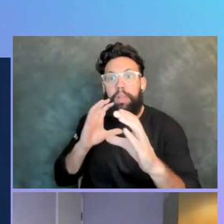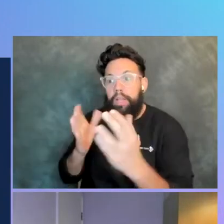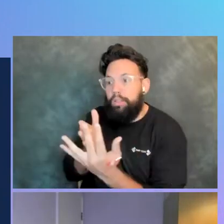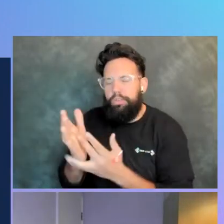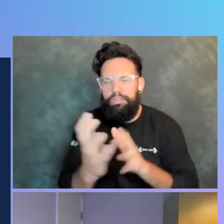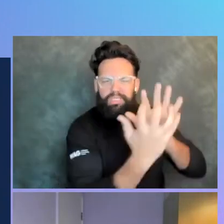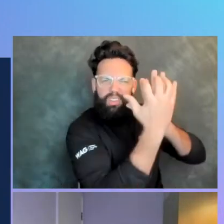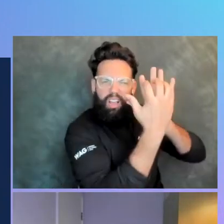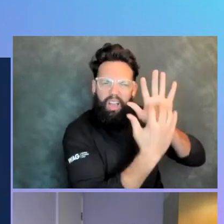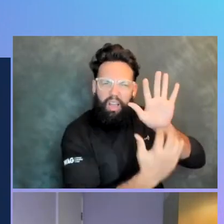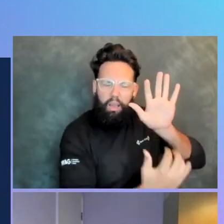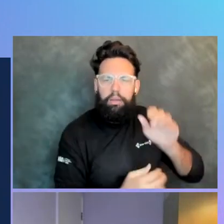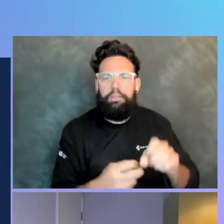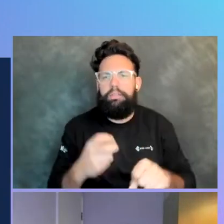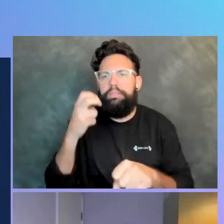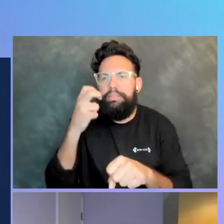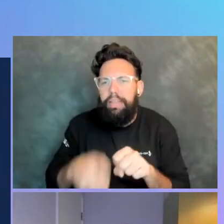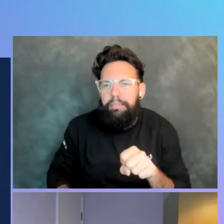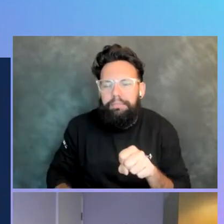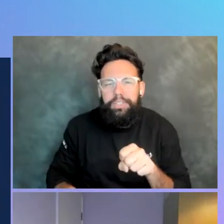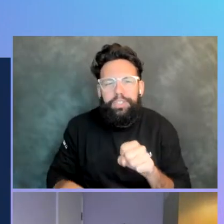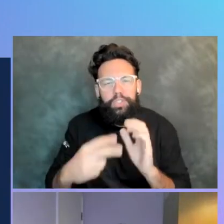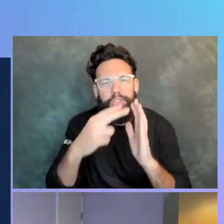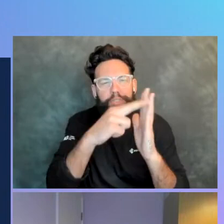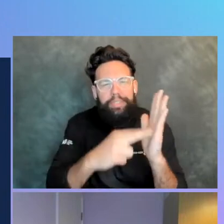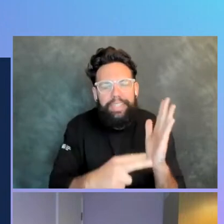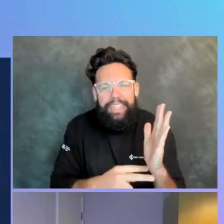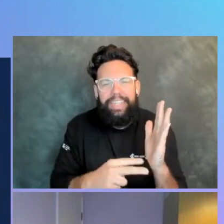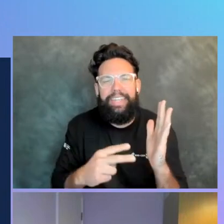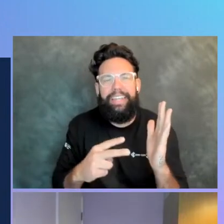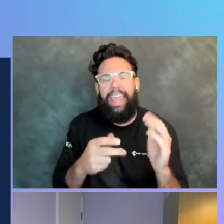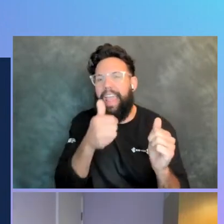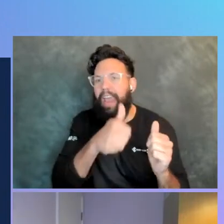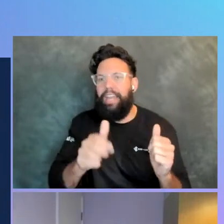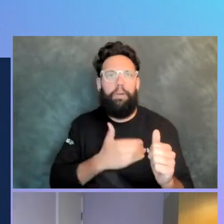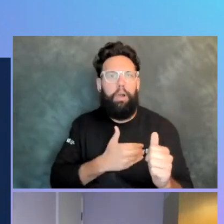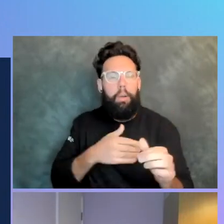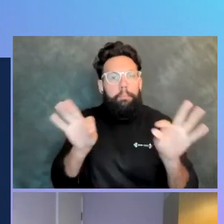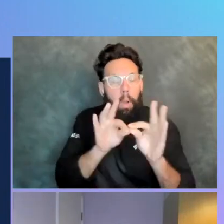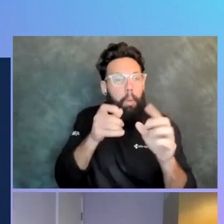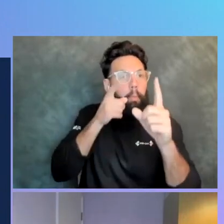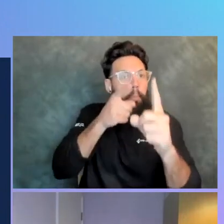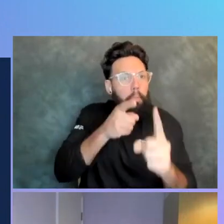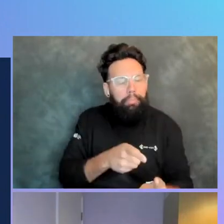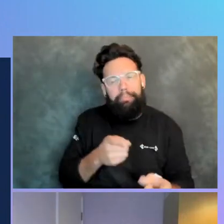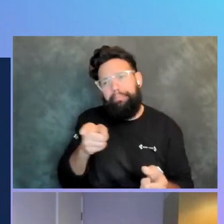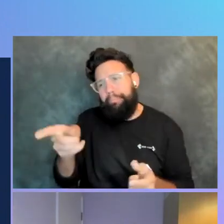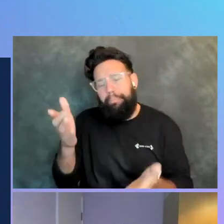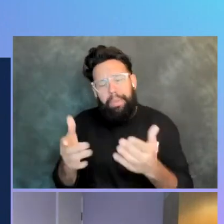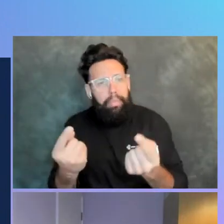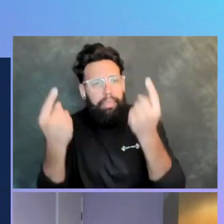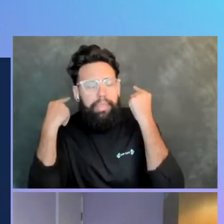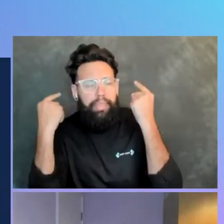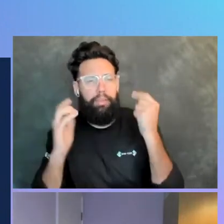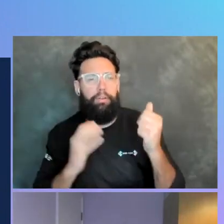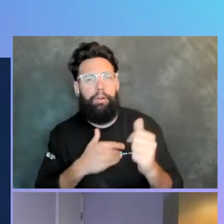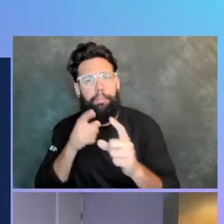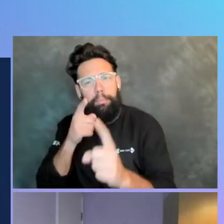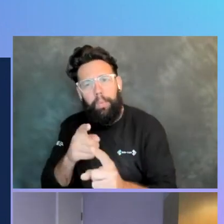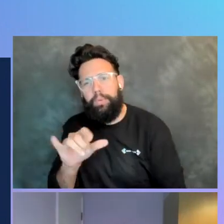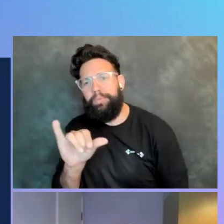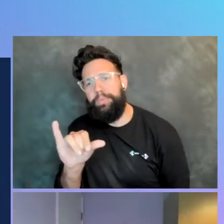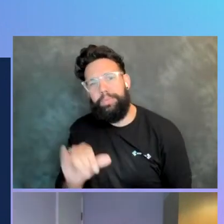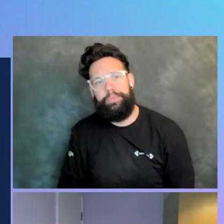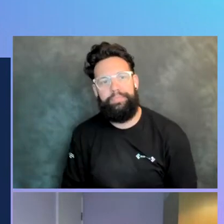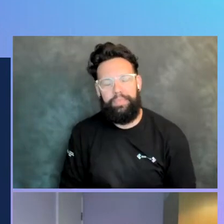read, and the clients weren't easily able to pick out the important themes or information. So we optimized this. There's